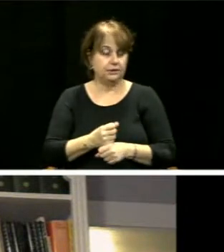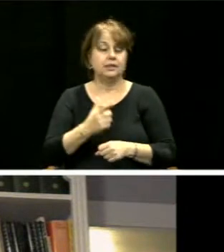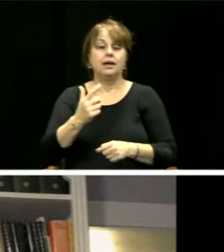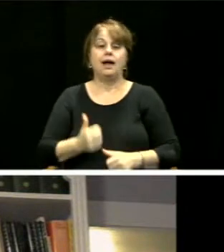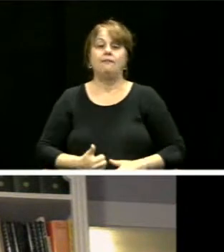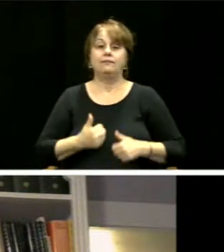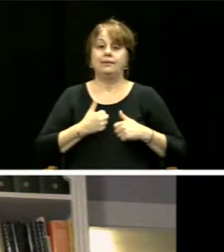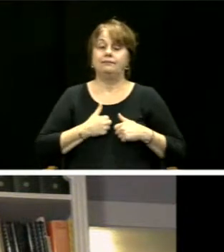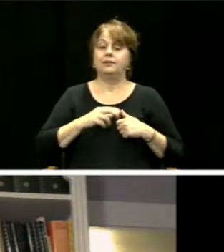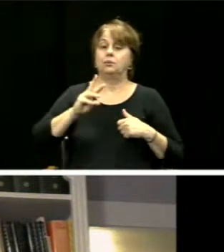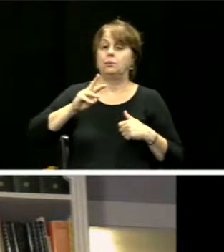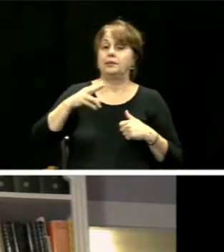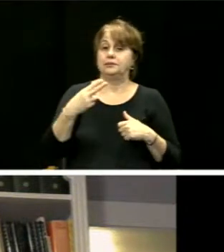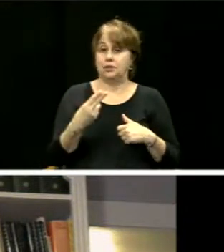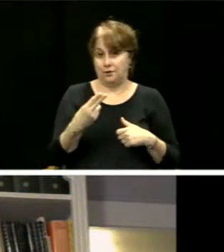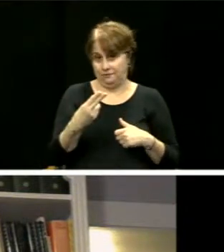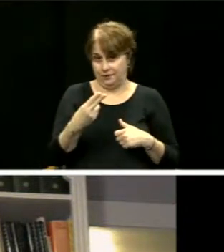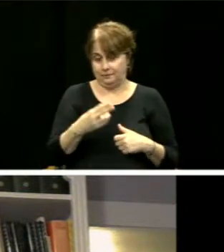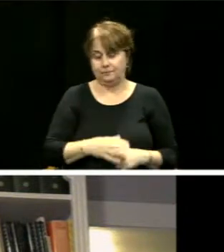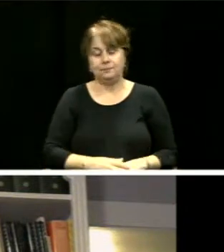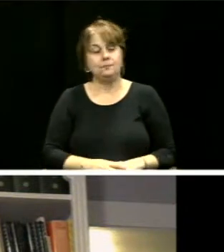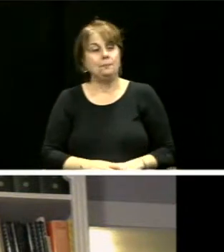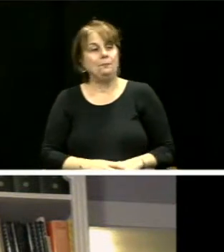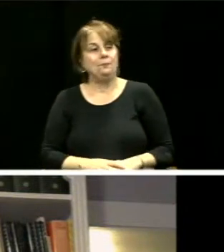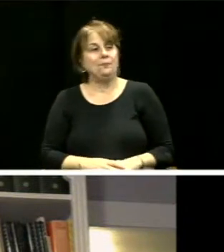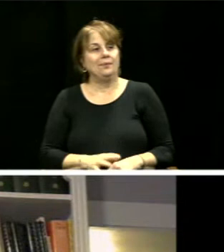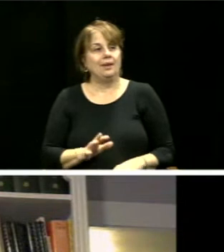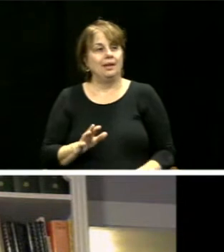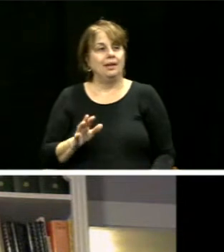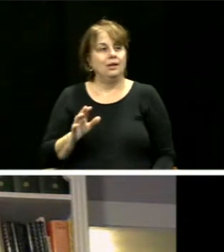West Hartford. And